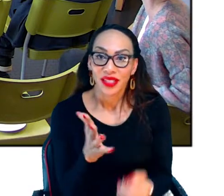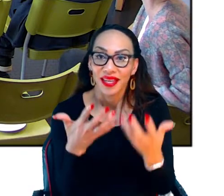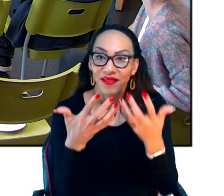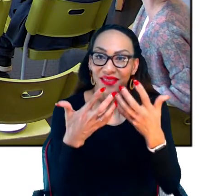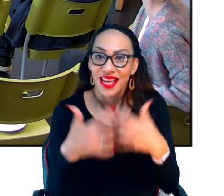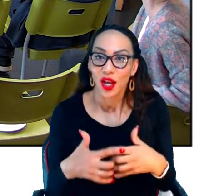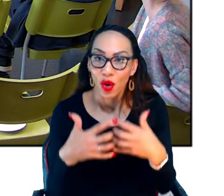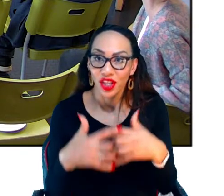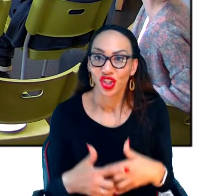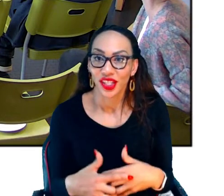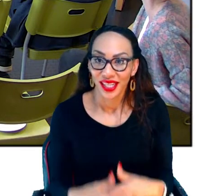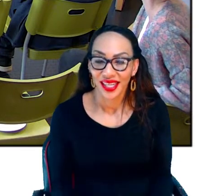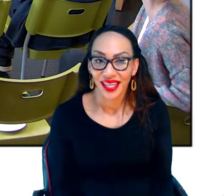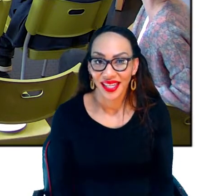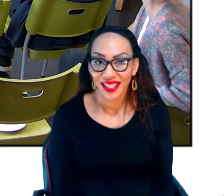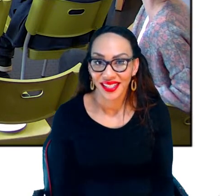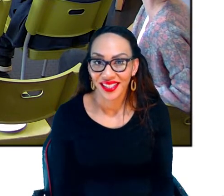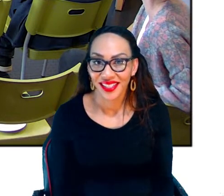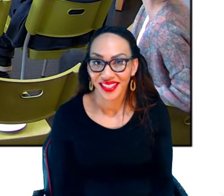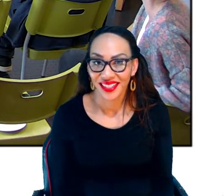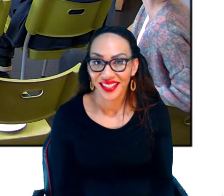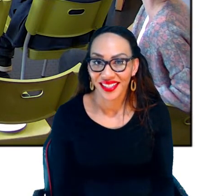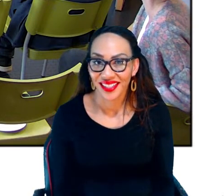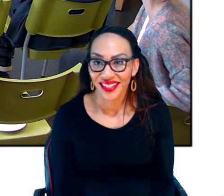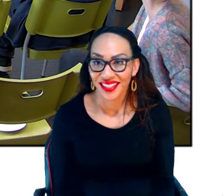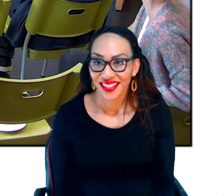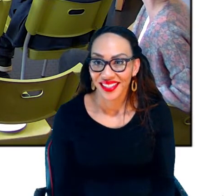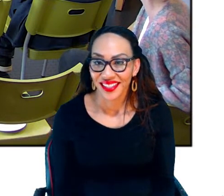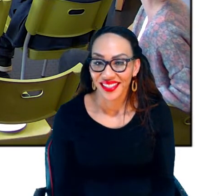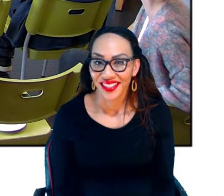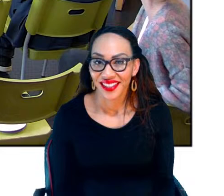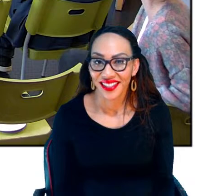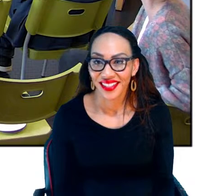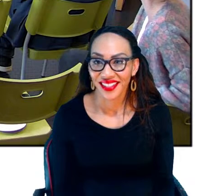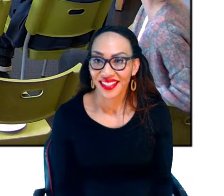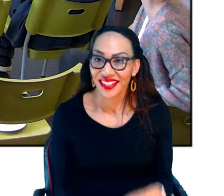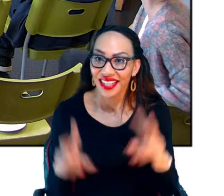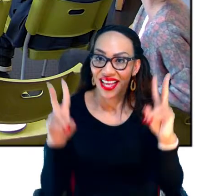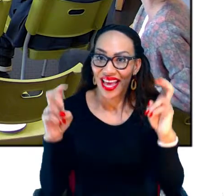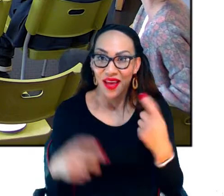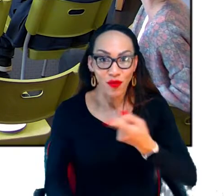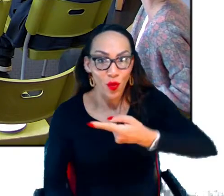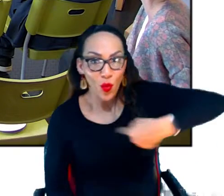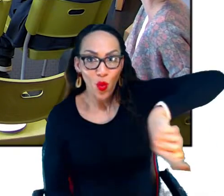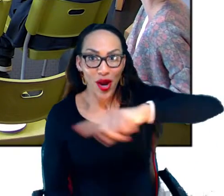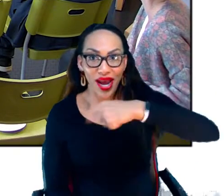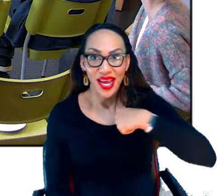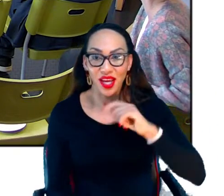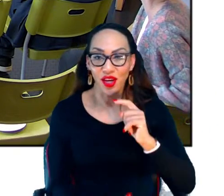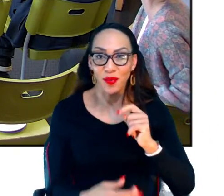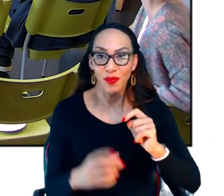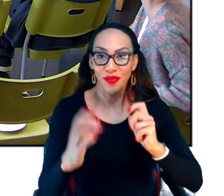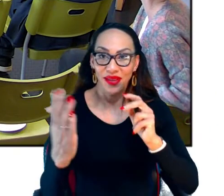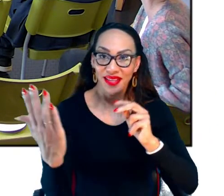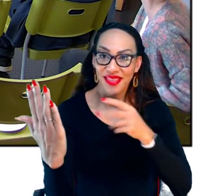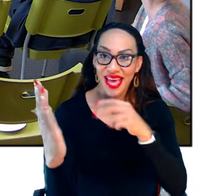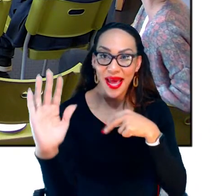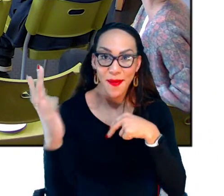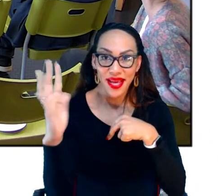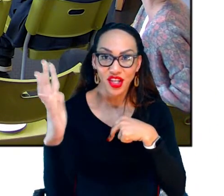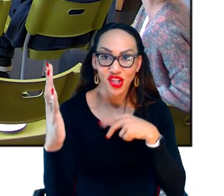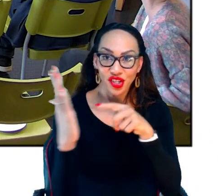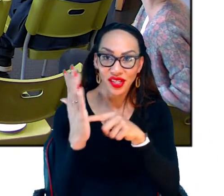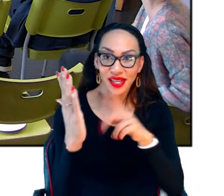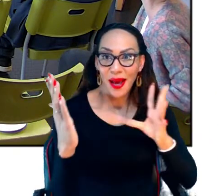what would it be like to actually be within that space? I'm kind of still thinking about that, really.